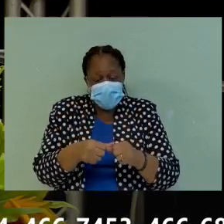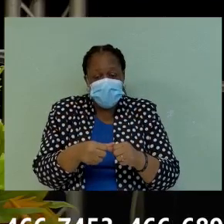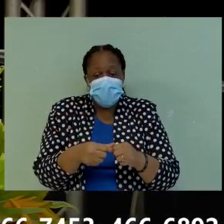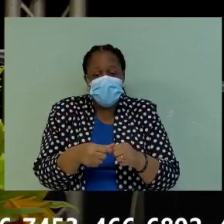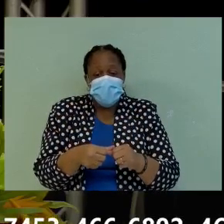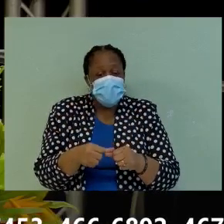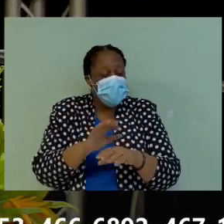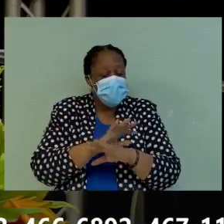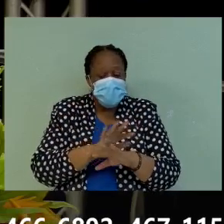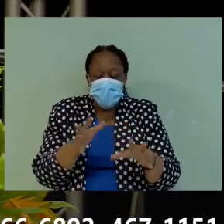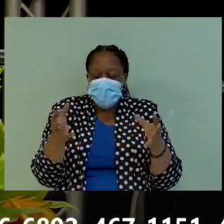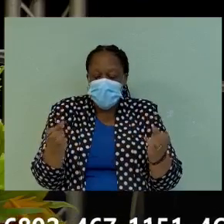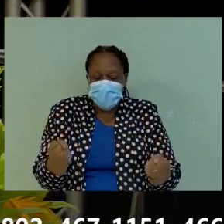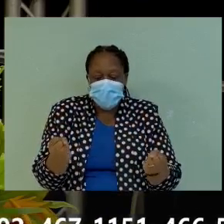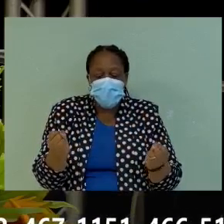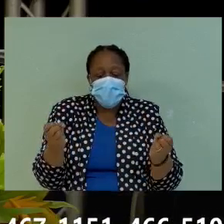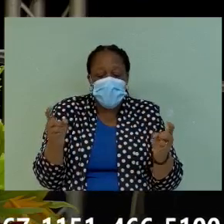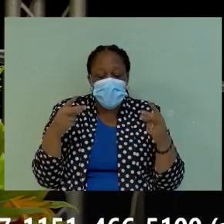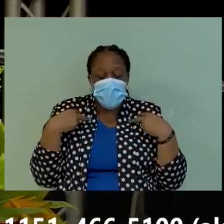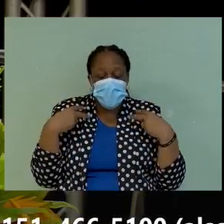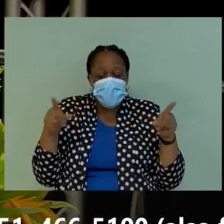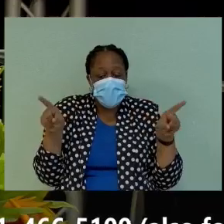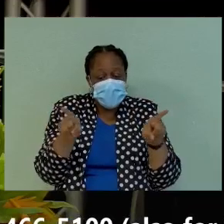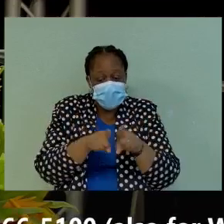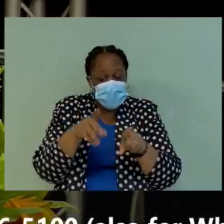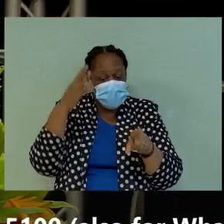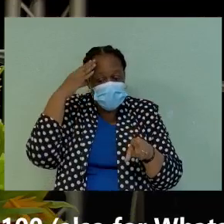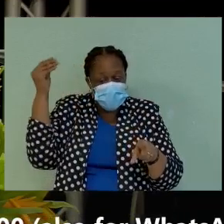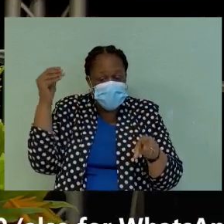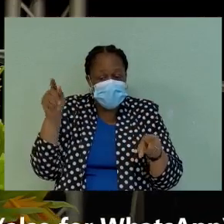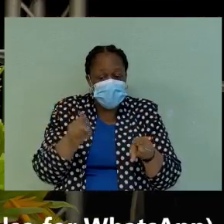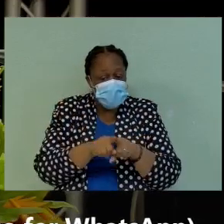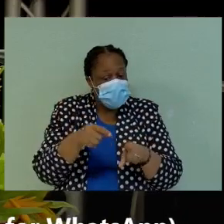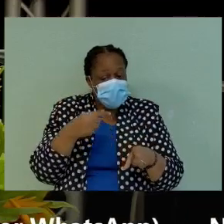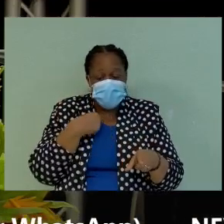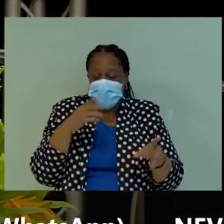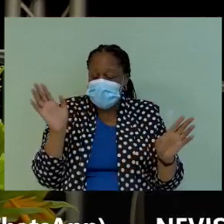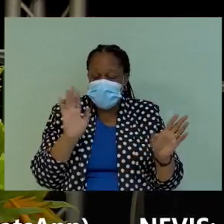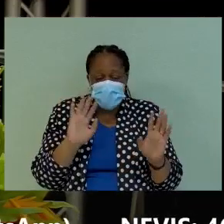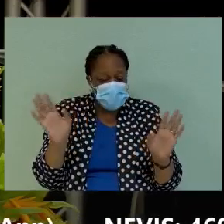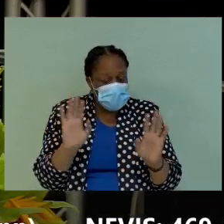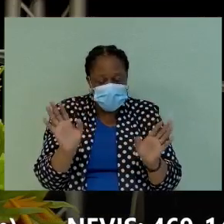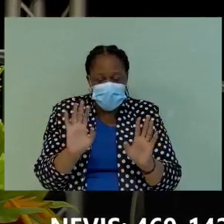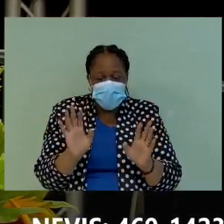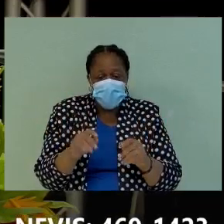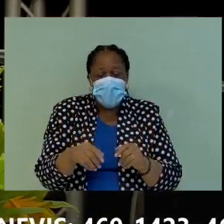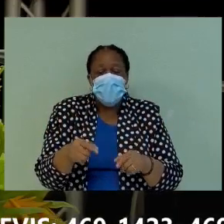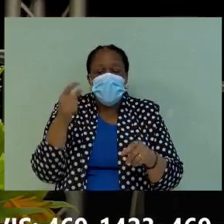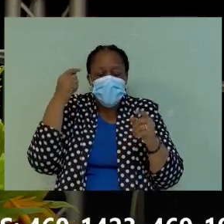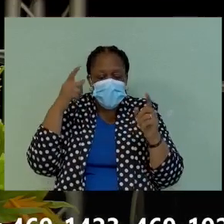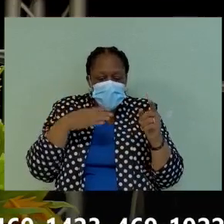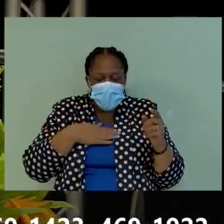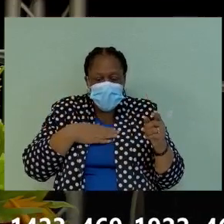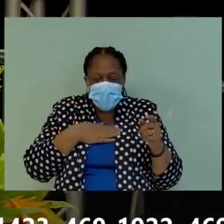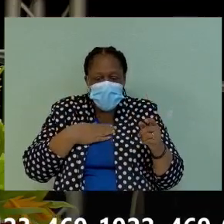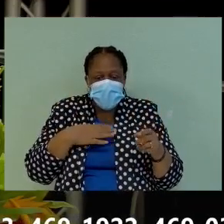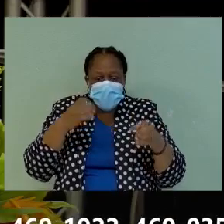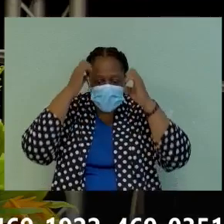like to see go through the mental torture that I experience. Let us educate ourselves about this disease. Let